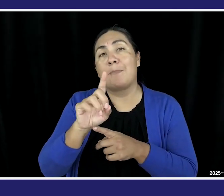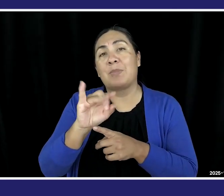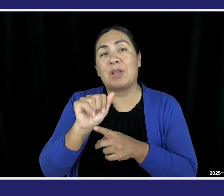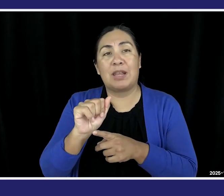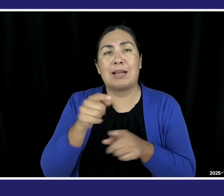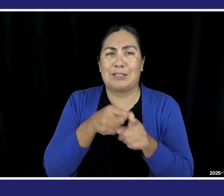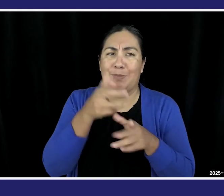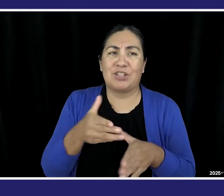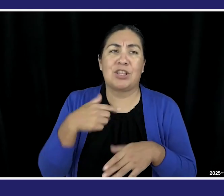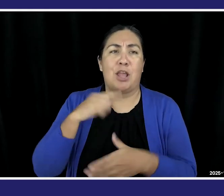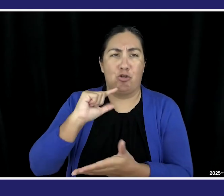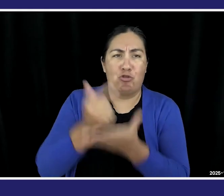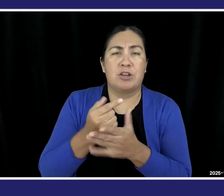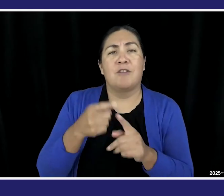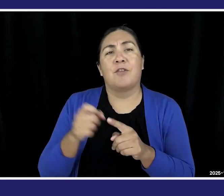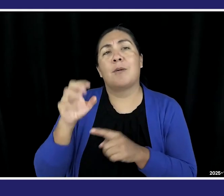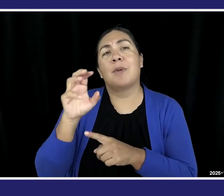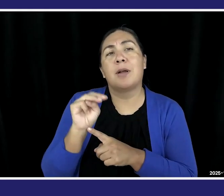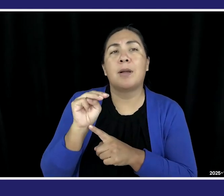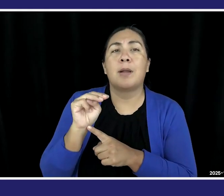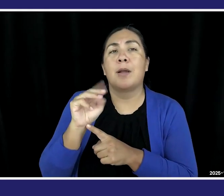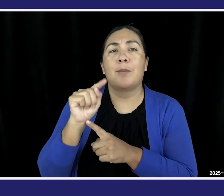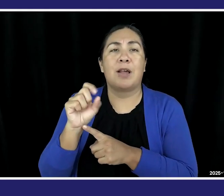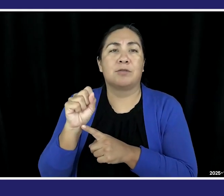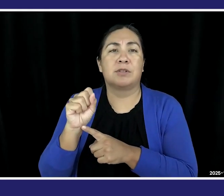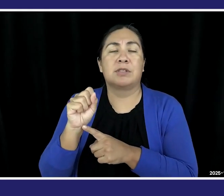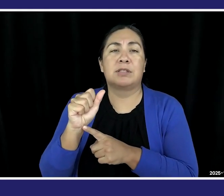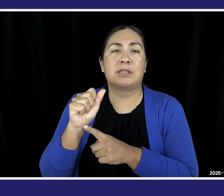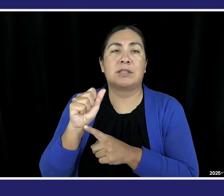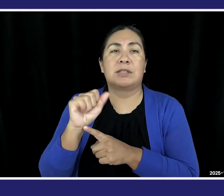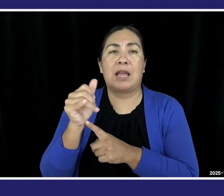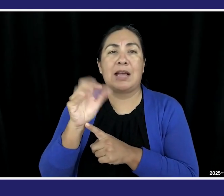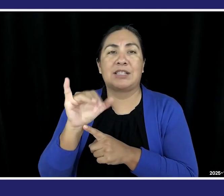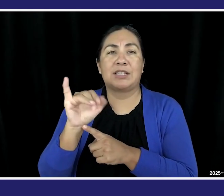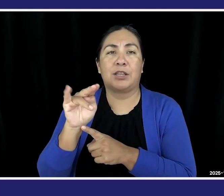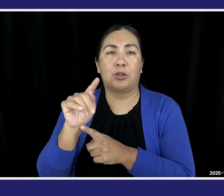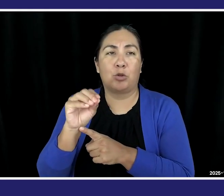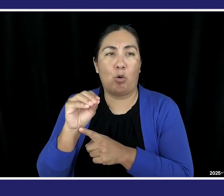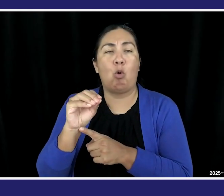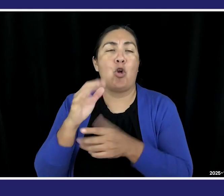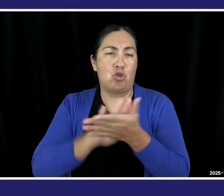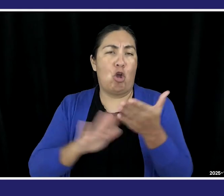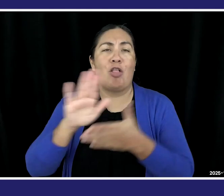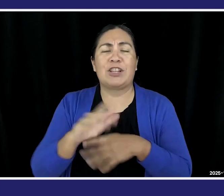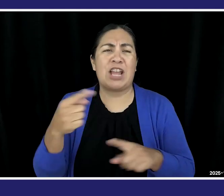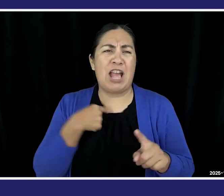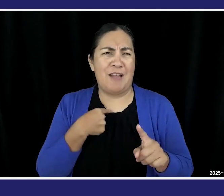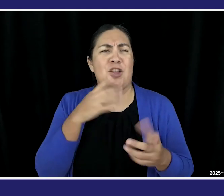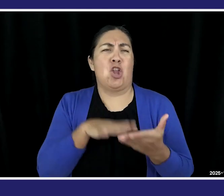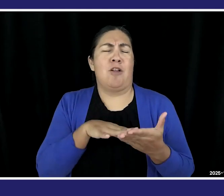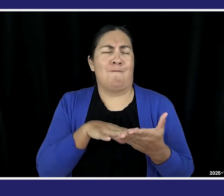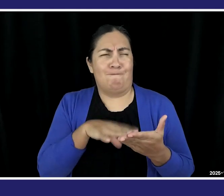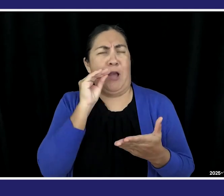Jacinto College. And I found that recording their stories, enhancing their sound, and teaching them how